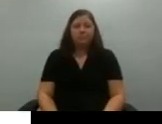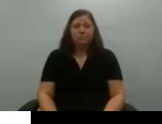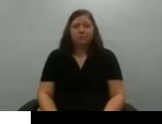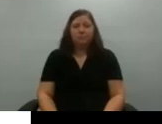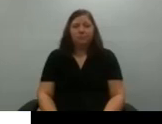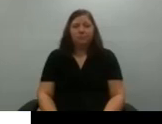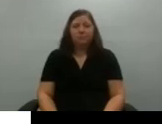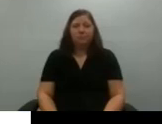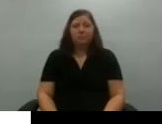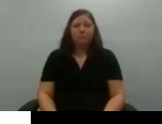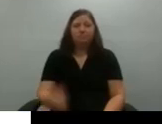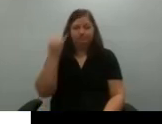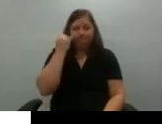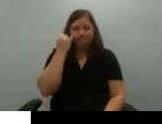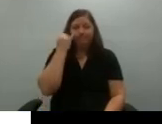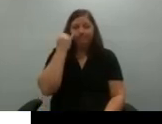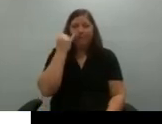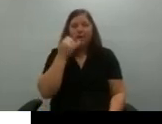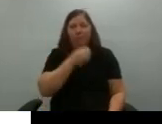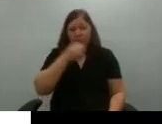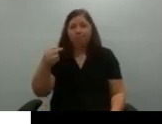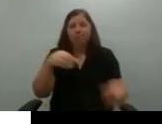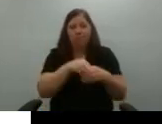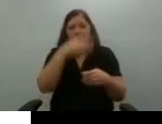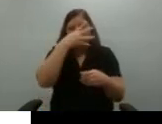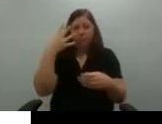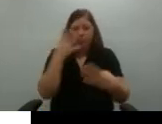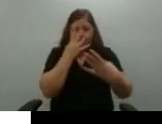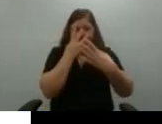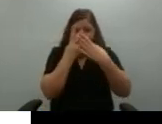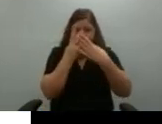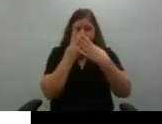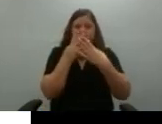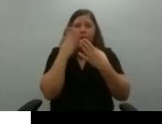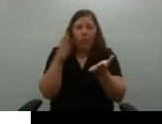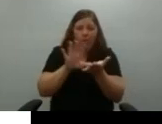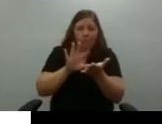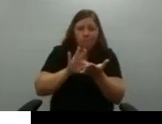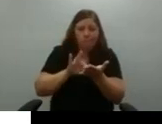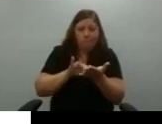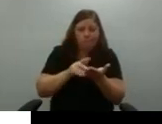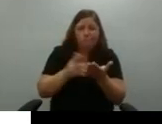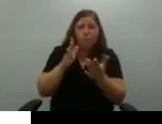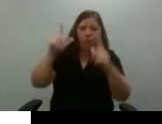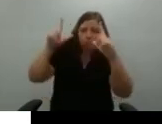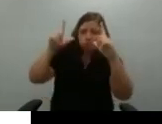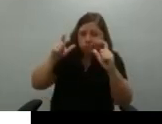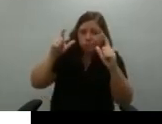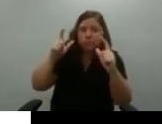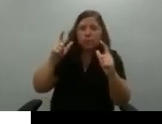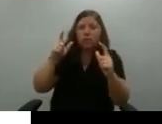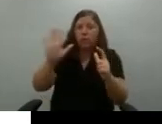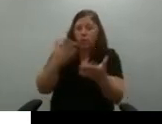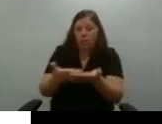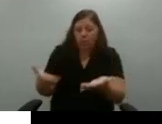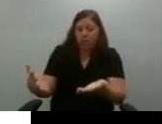If you are detained, then they will take your fingerprints, they will take a photo of you, they will take your personal property,